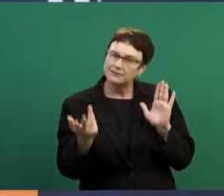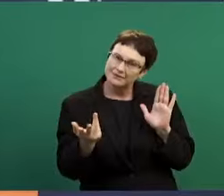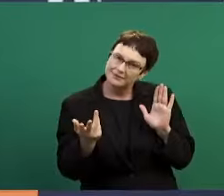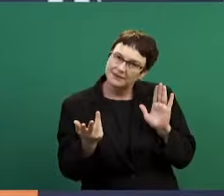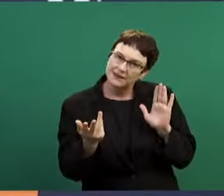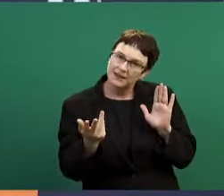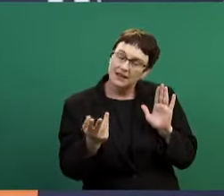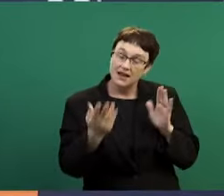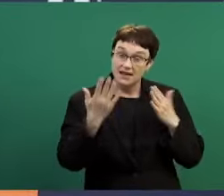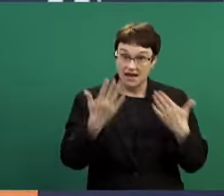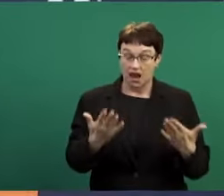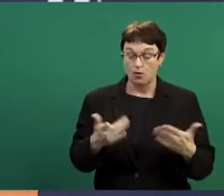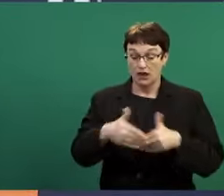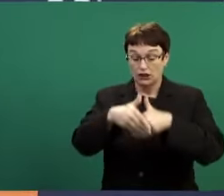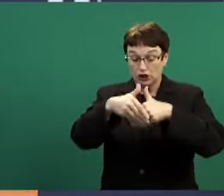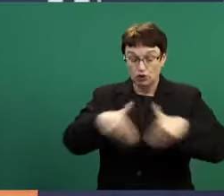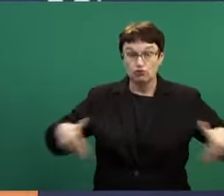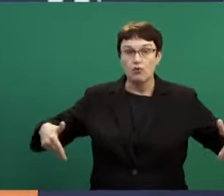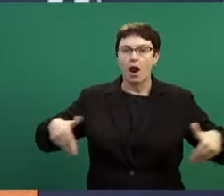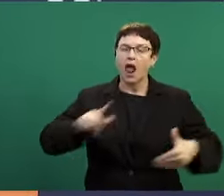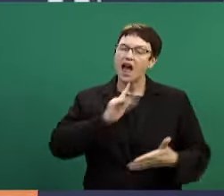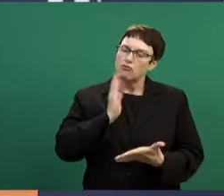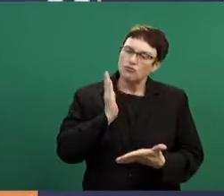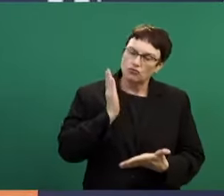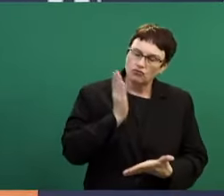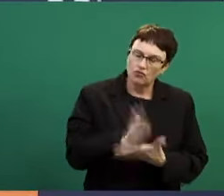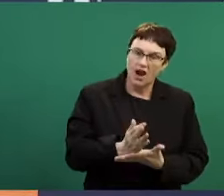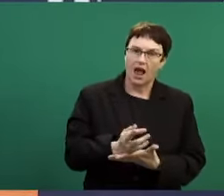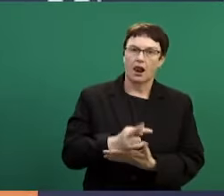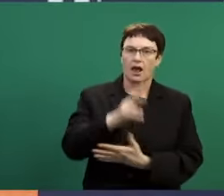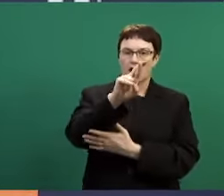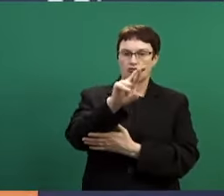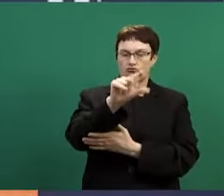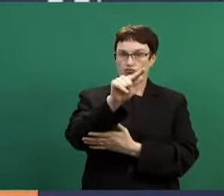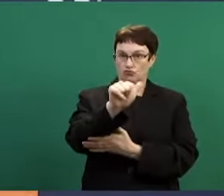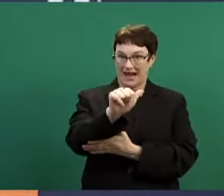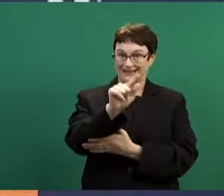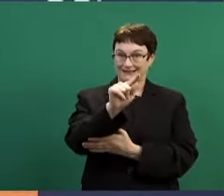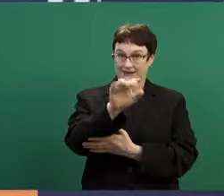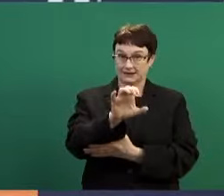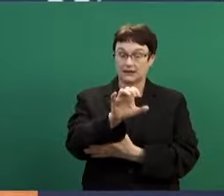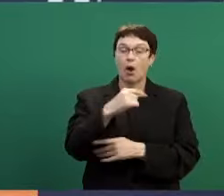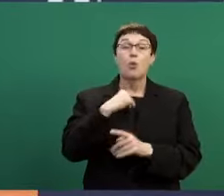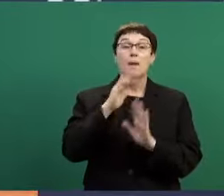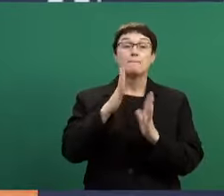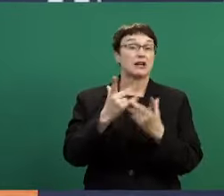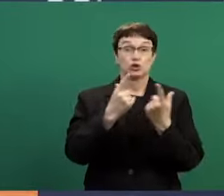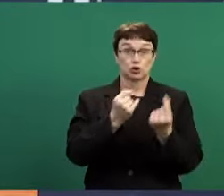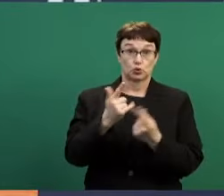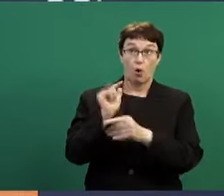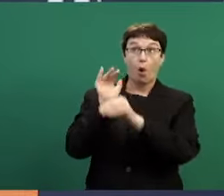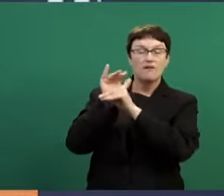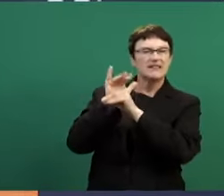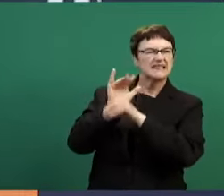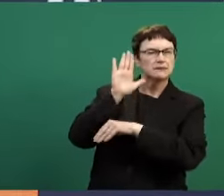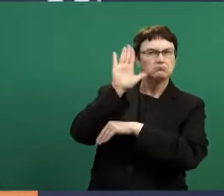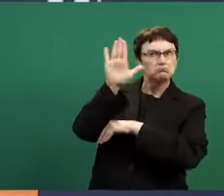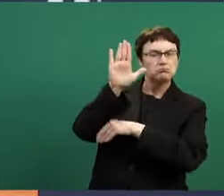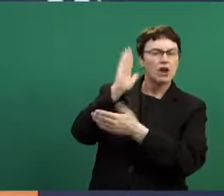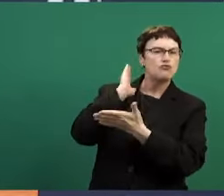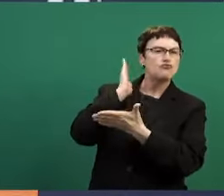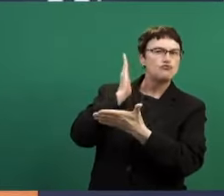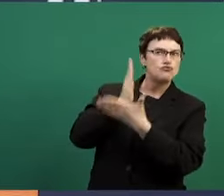rate, we take account of foreign neutral rates and we take account of the